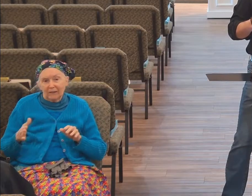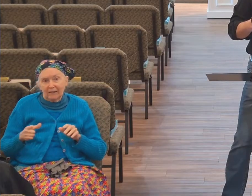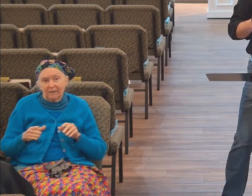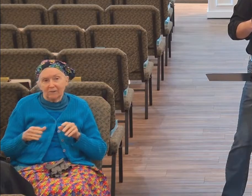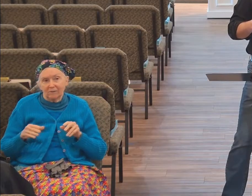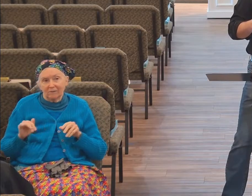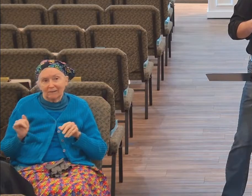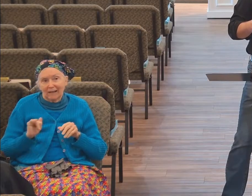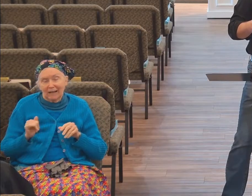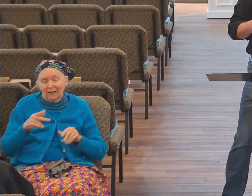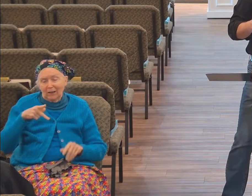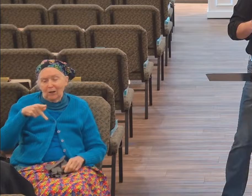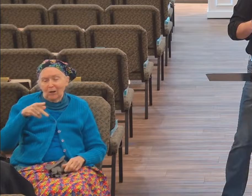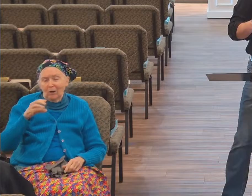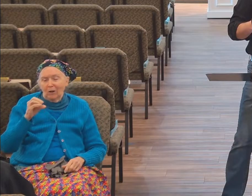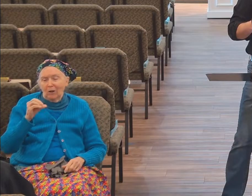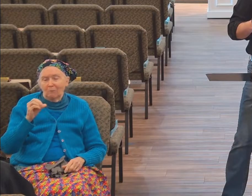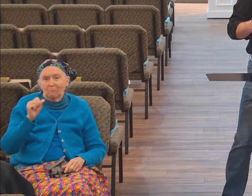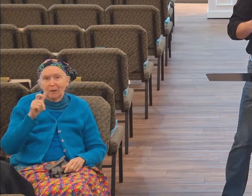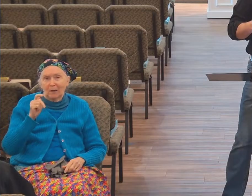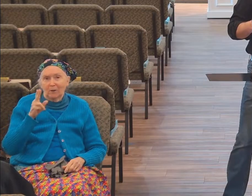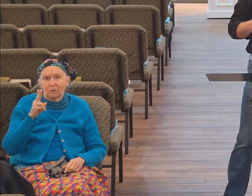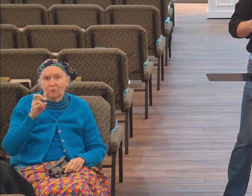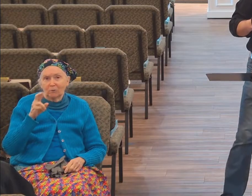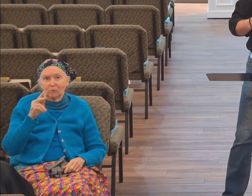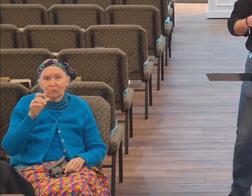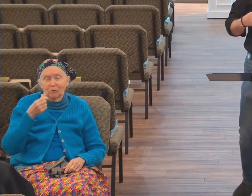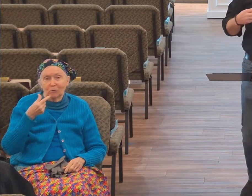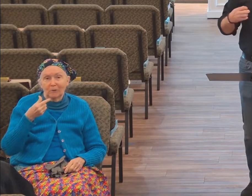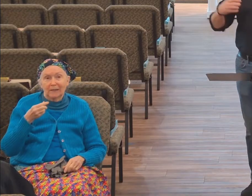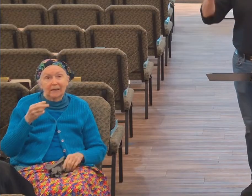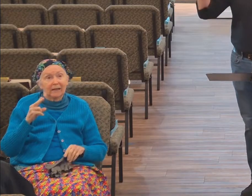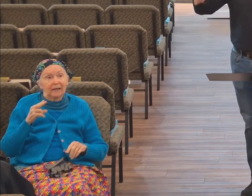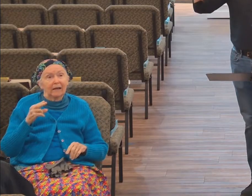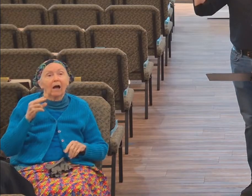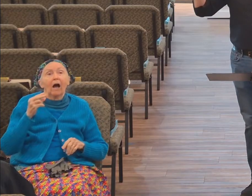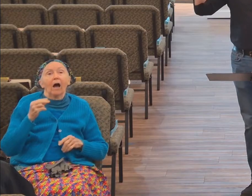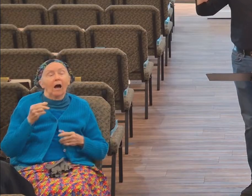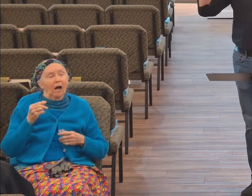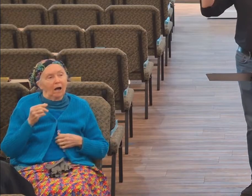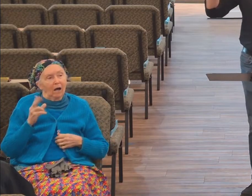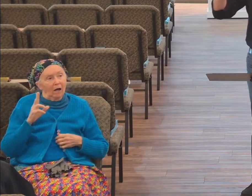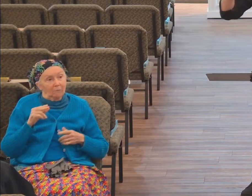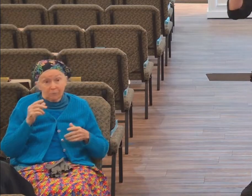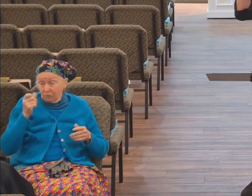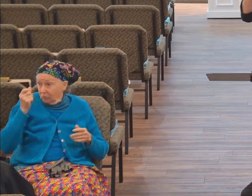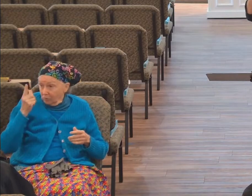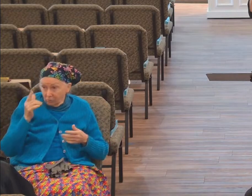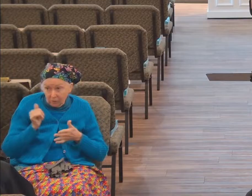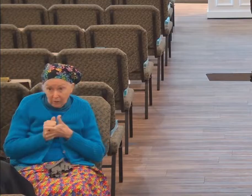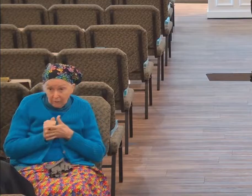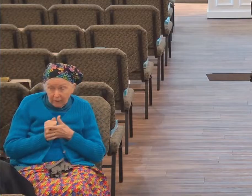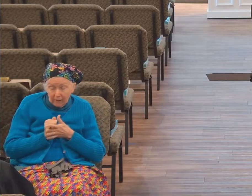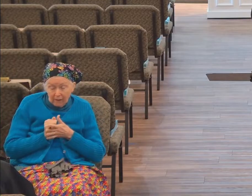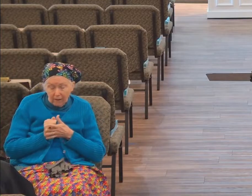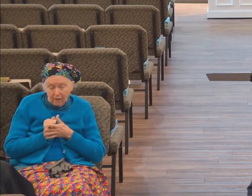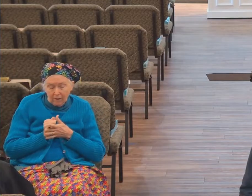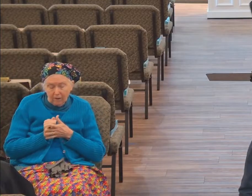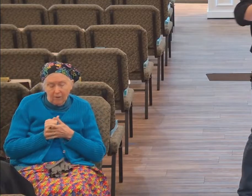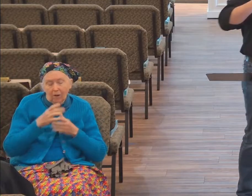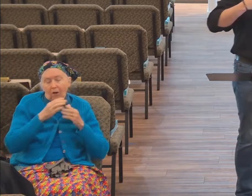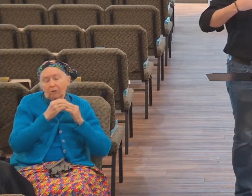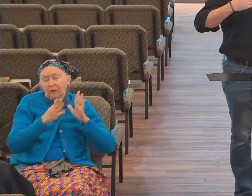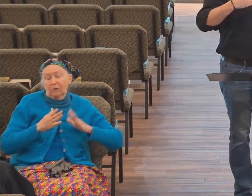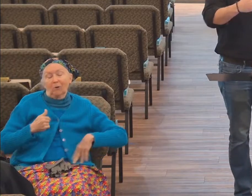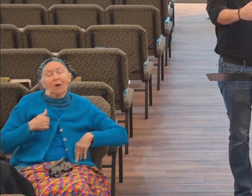up, right? All of a sudden, they're standing in this reality, at least in their perception, their mind, that they are different from